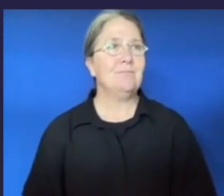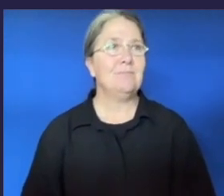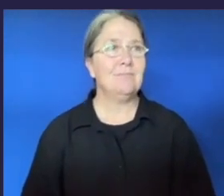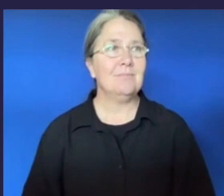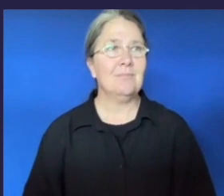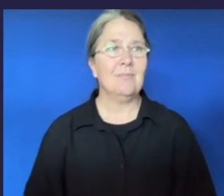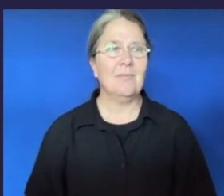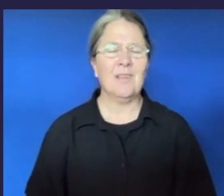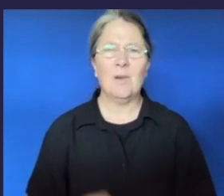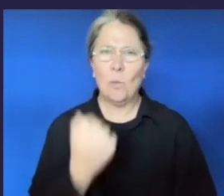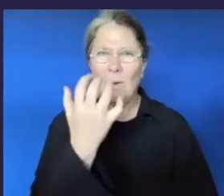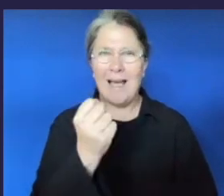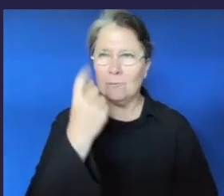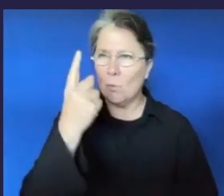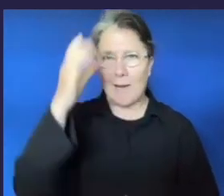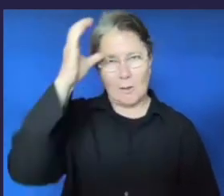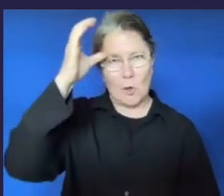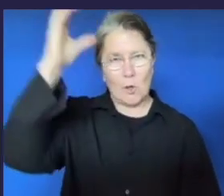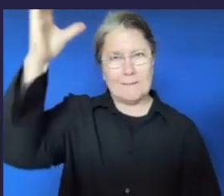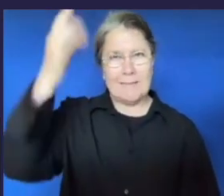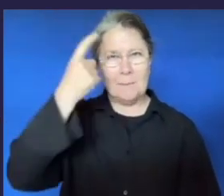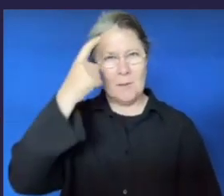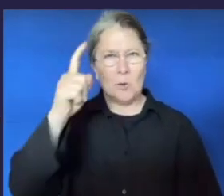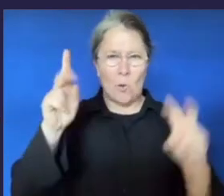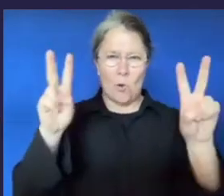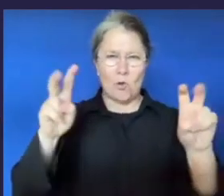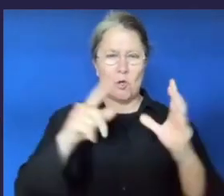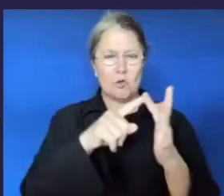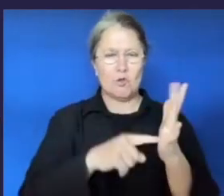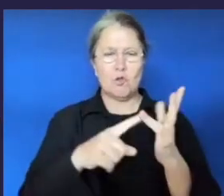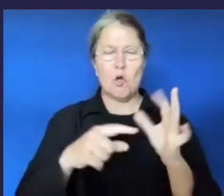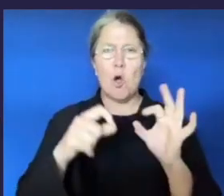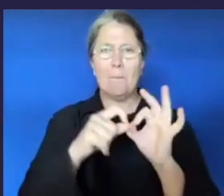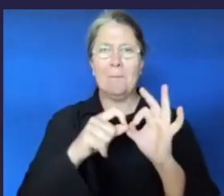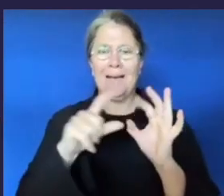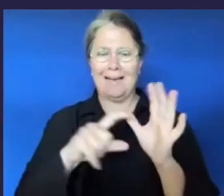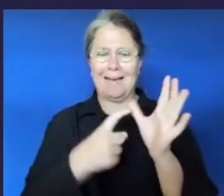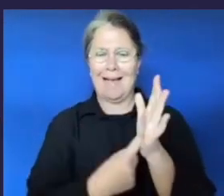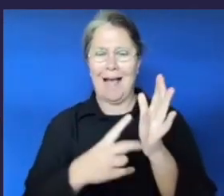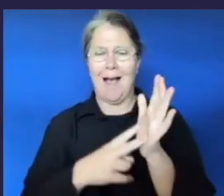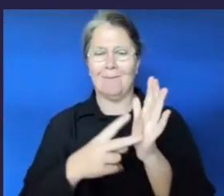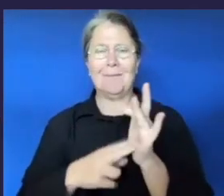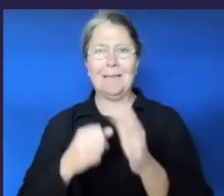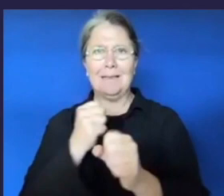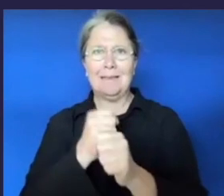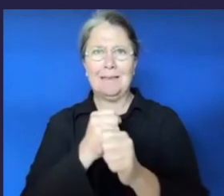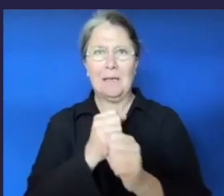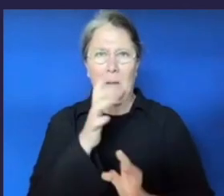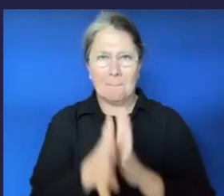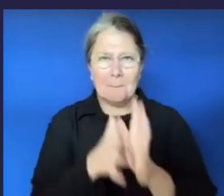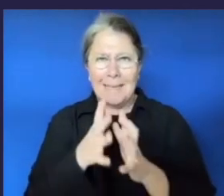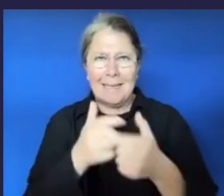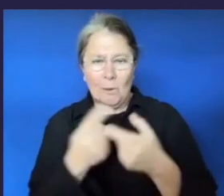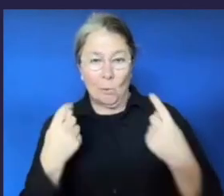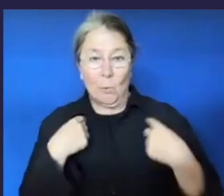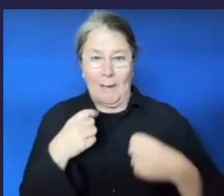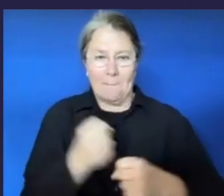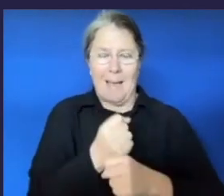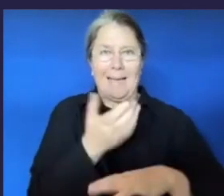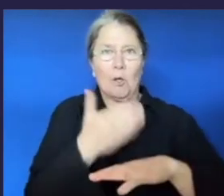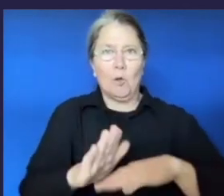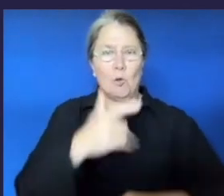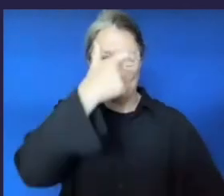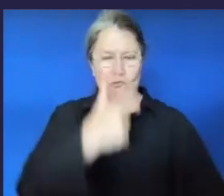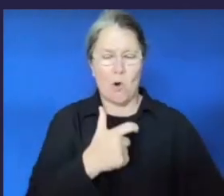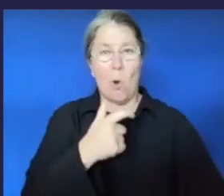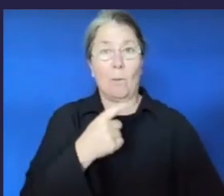we do use a concept called job carving, which is about sort of creating a new job, a new role for a person. Occasionally we